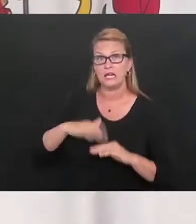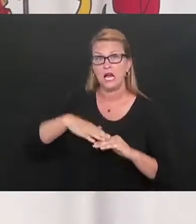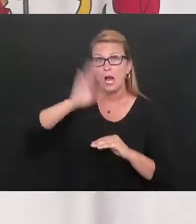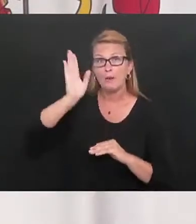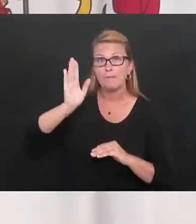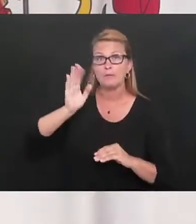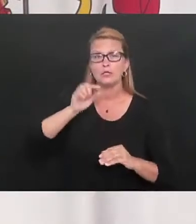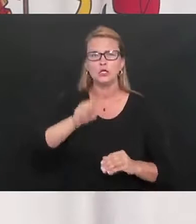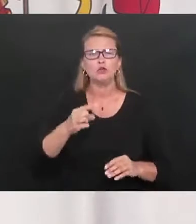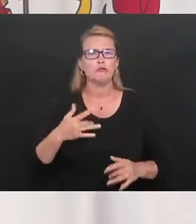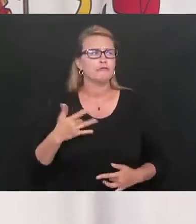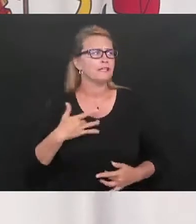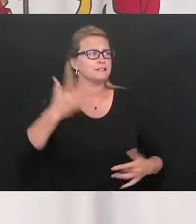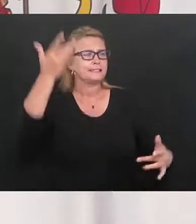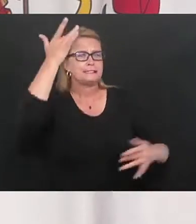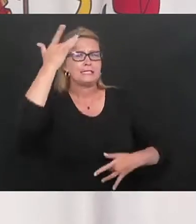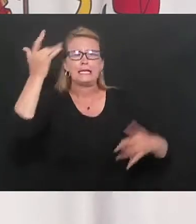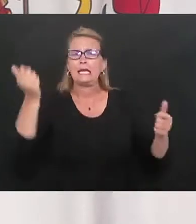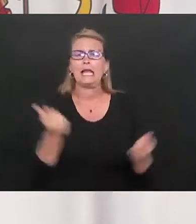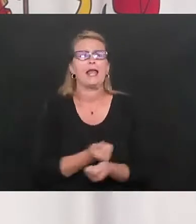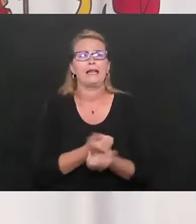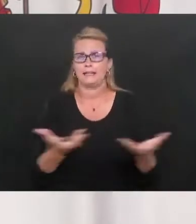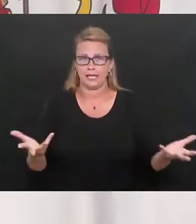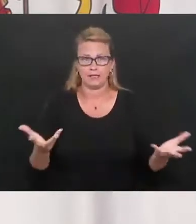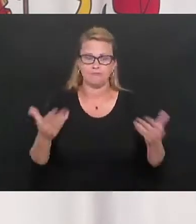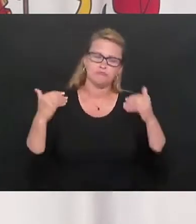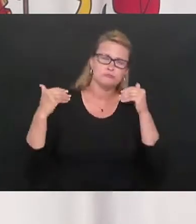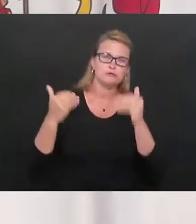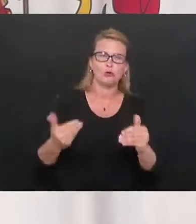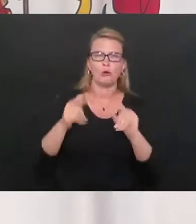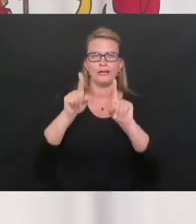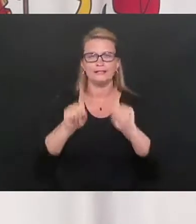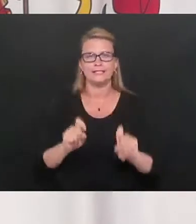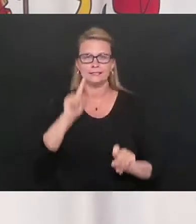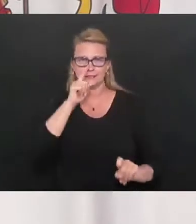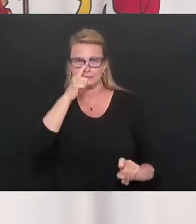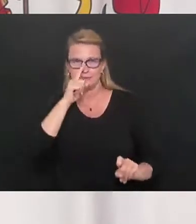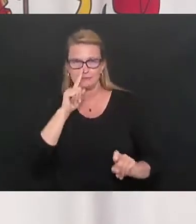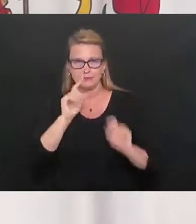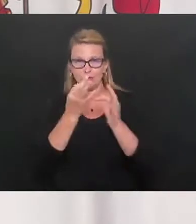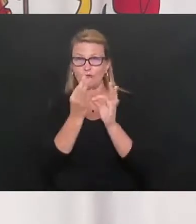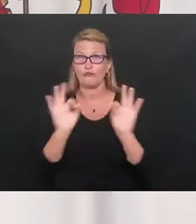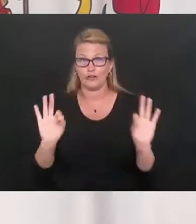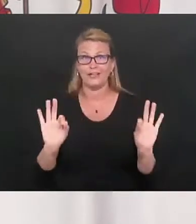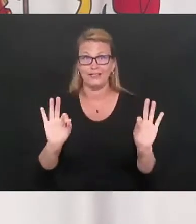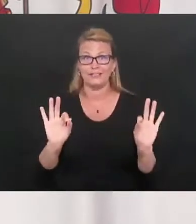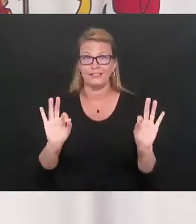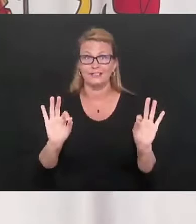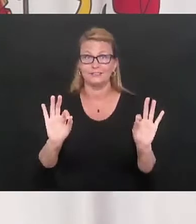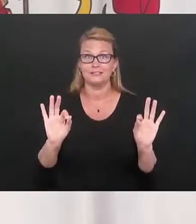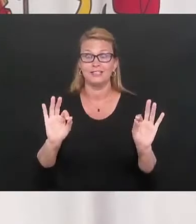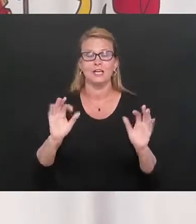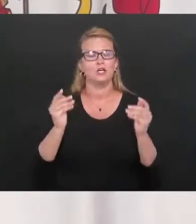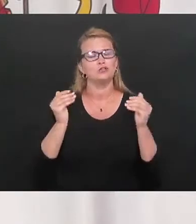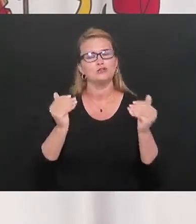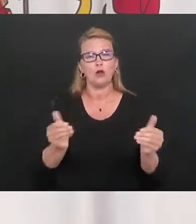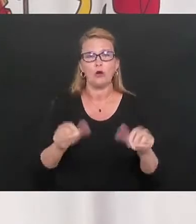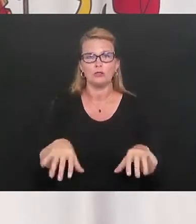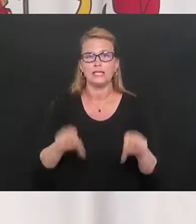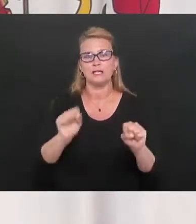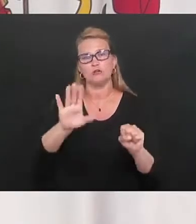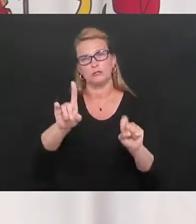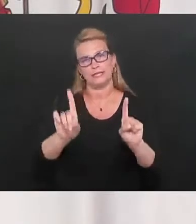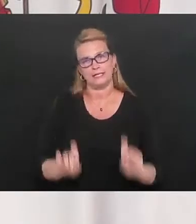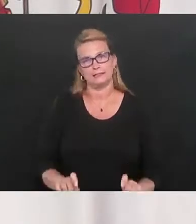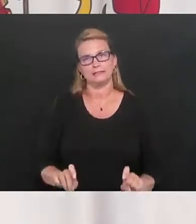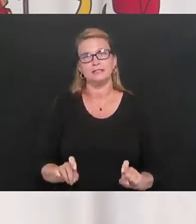at all, you got to go get tested. It's free. It's painless. Go get tested. And absolutely, if